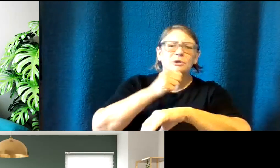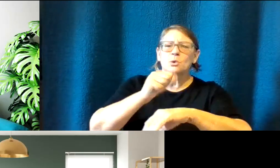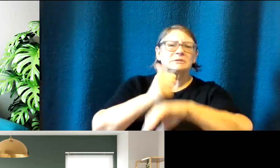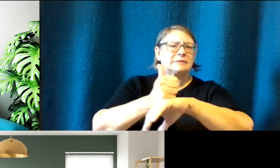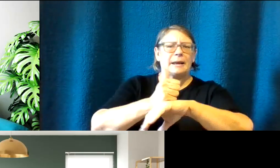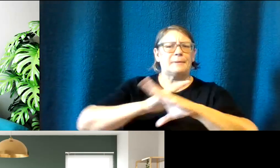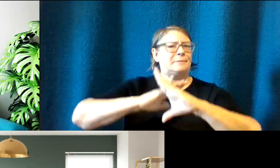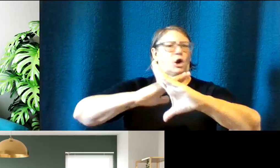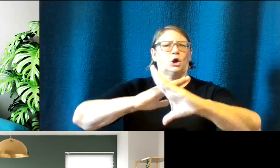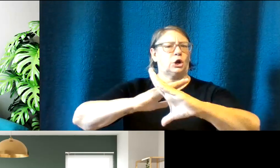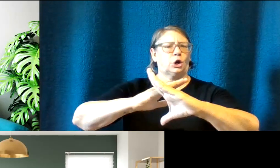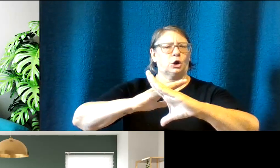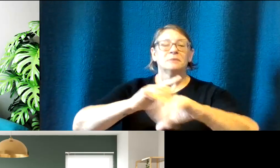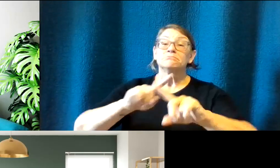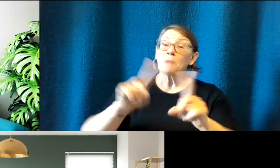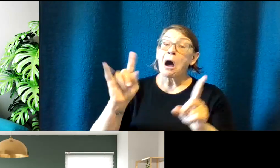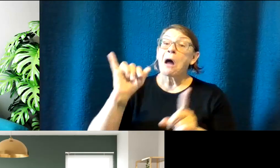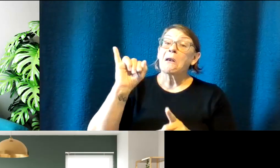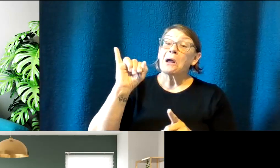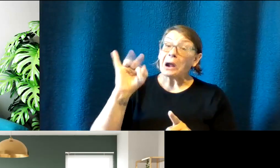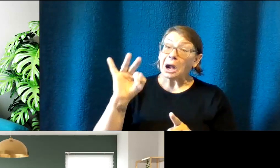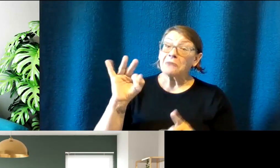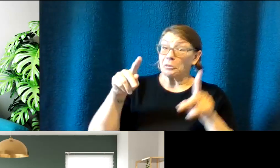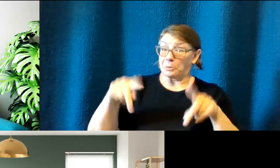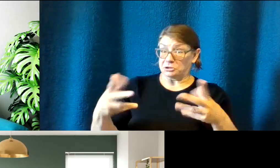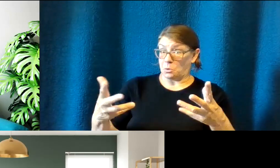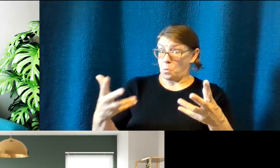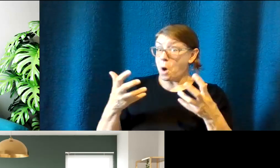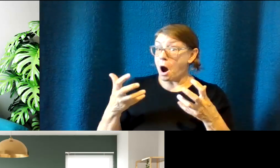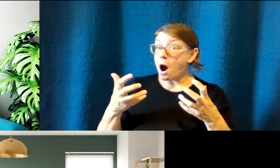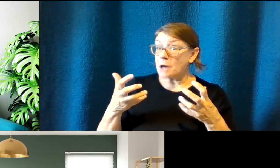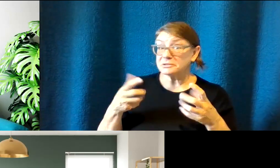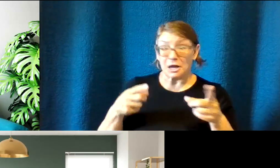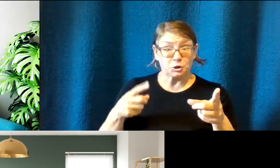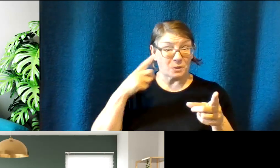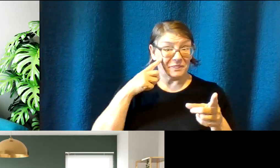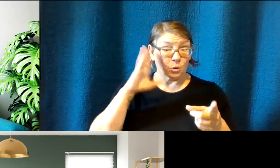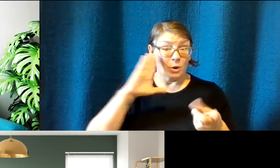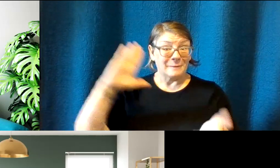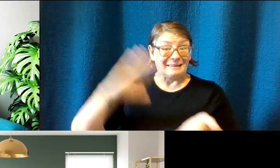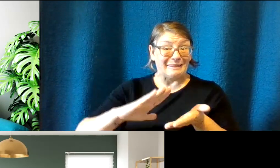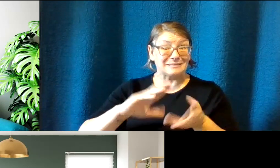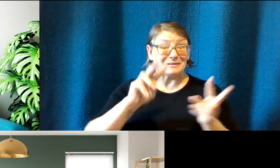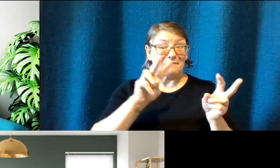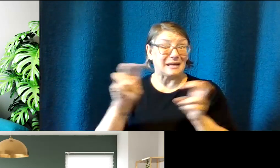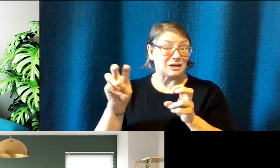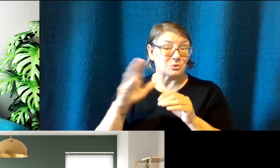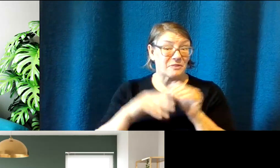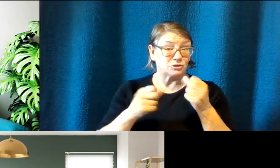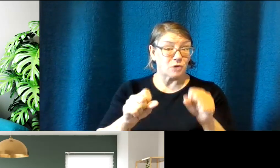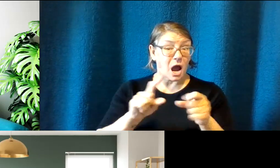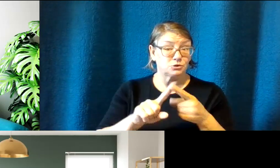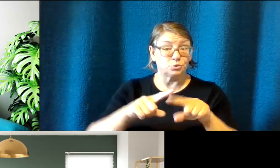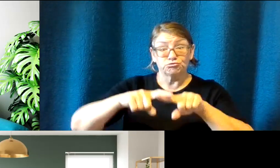But if that's something that you feel would be less of an issue than trying to